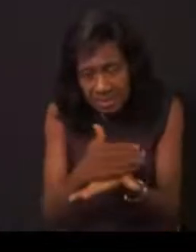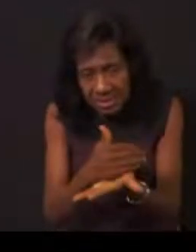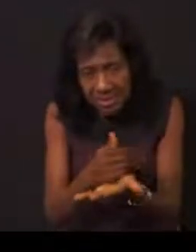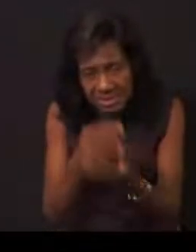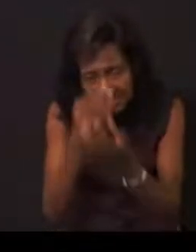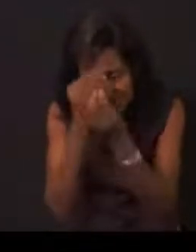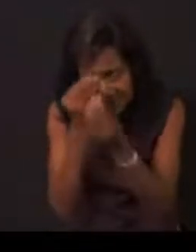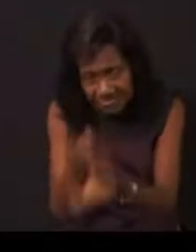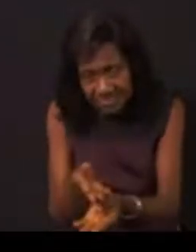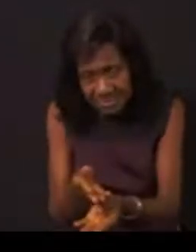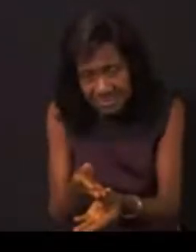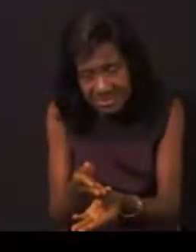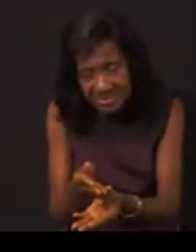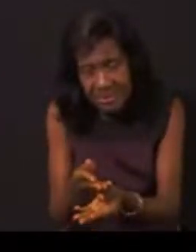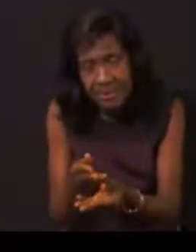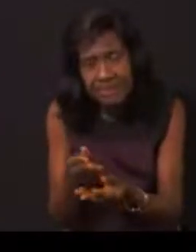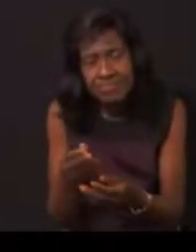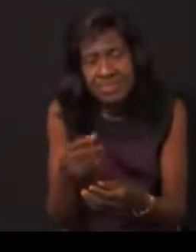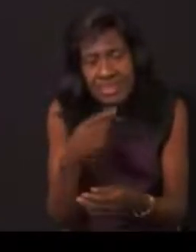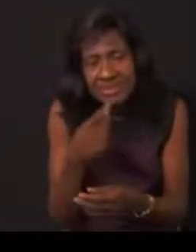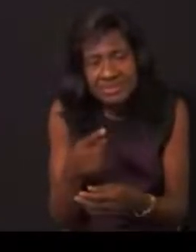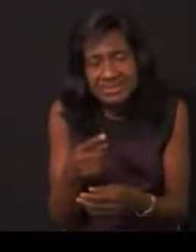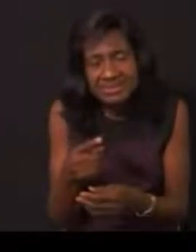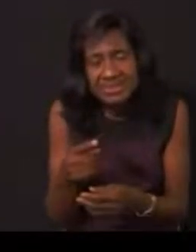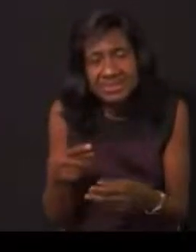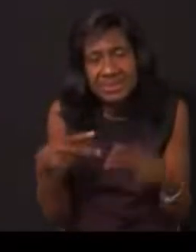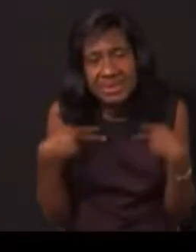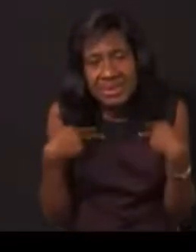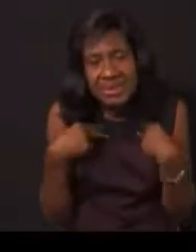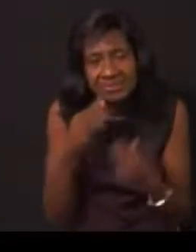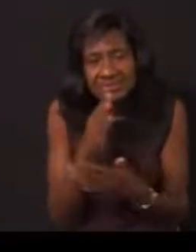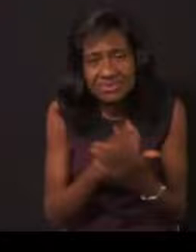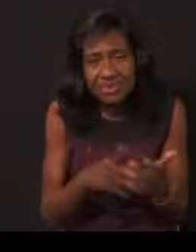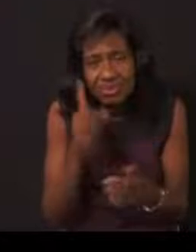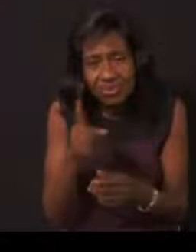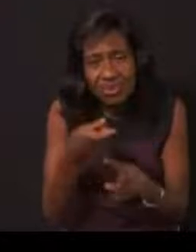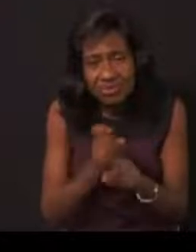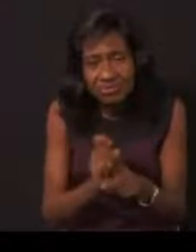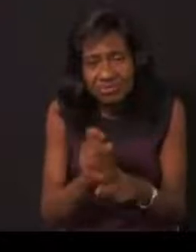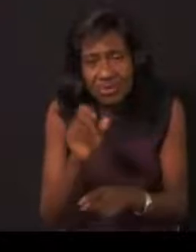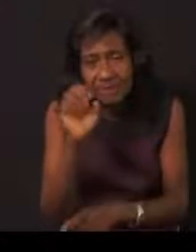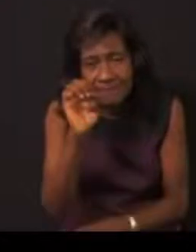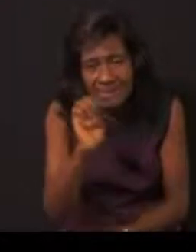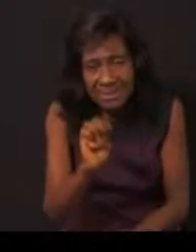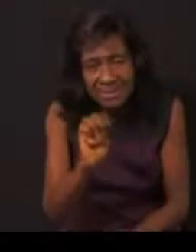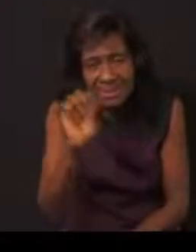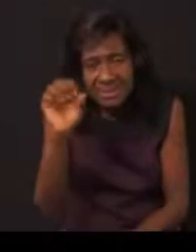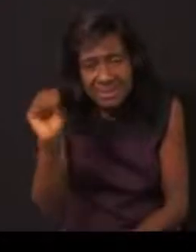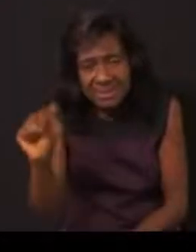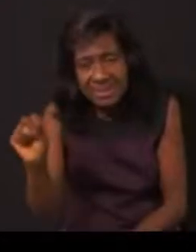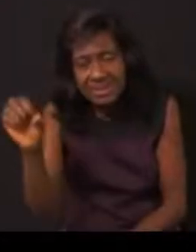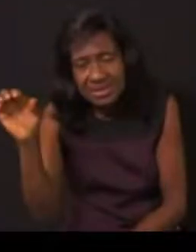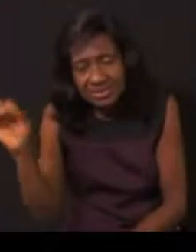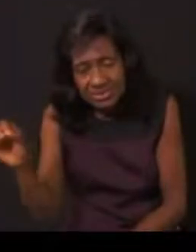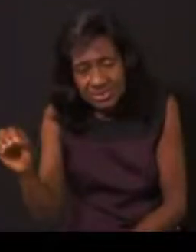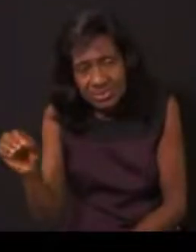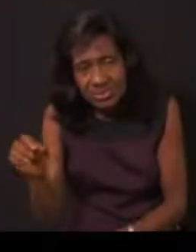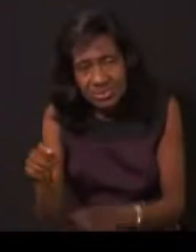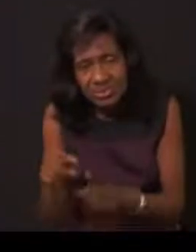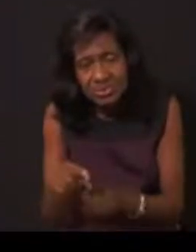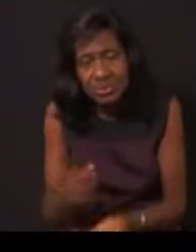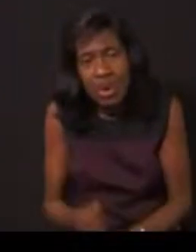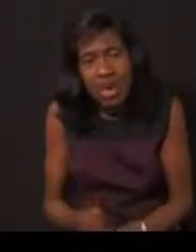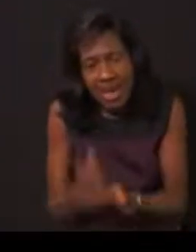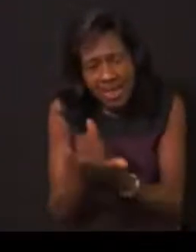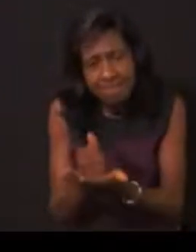from statistics, ESO, join public health so that we can get this information, break it down in different areas so that we can